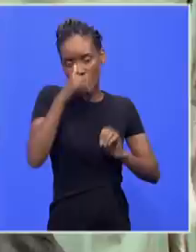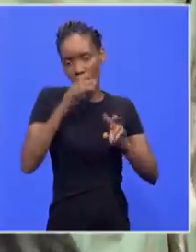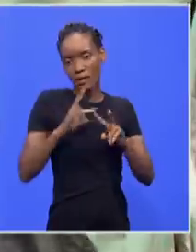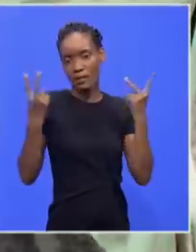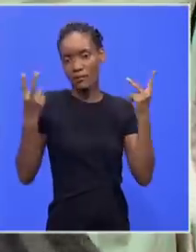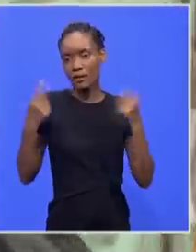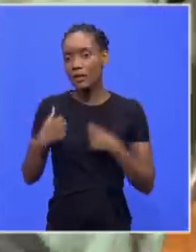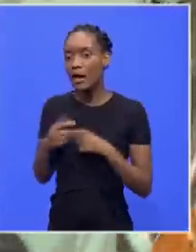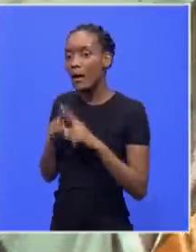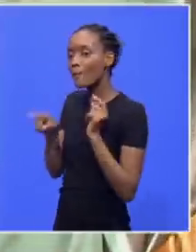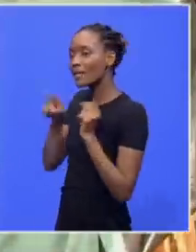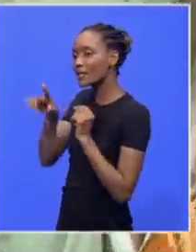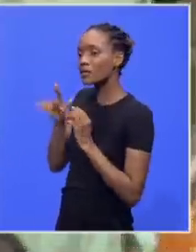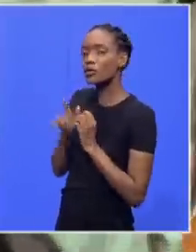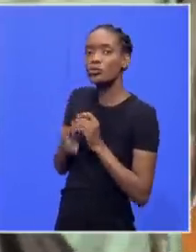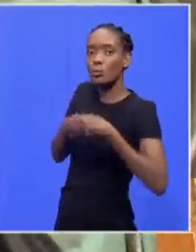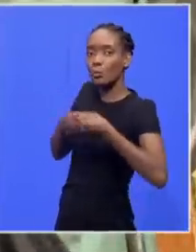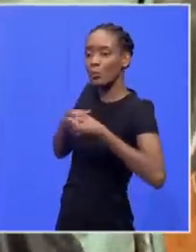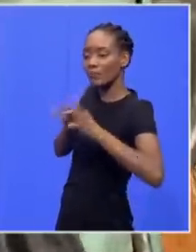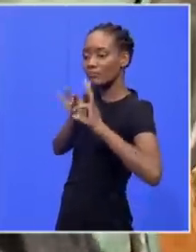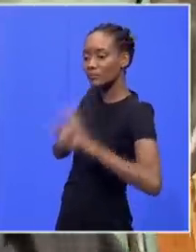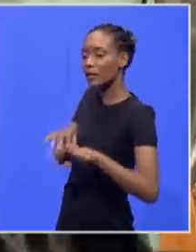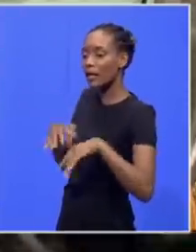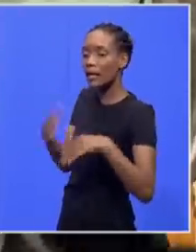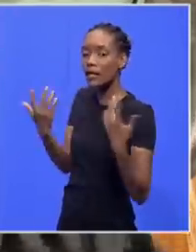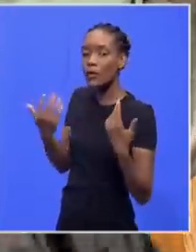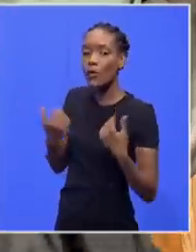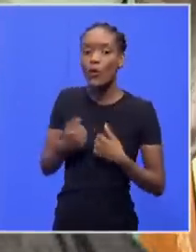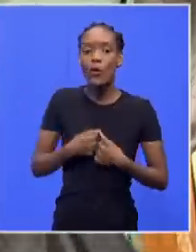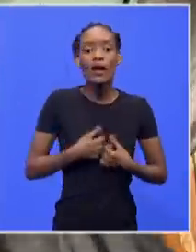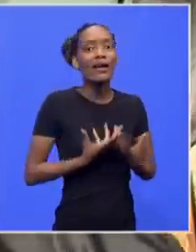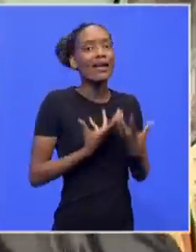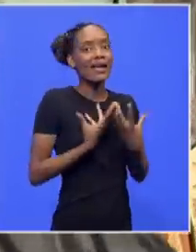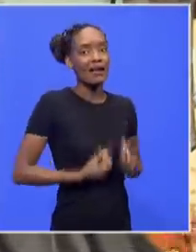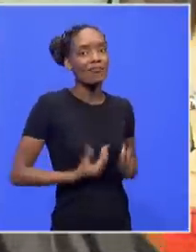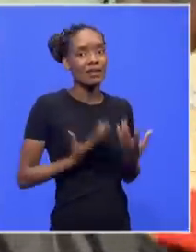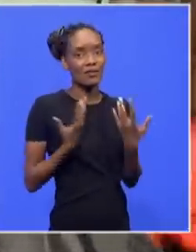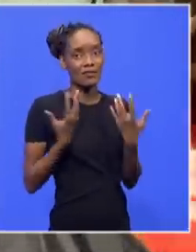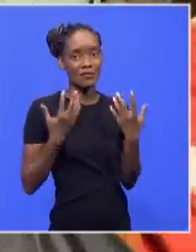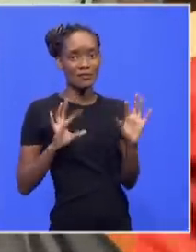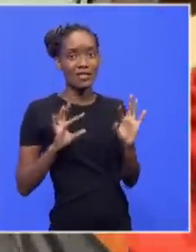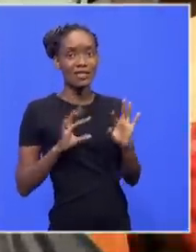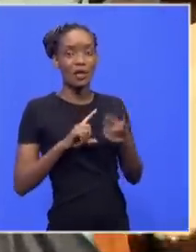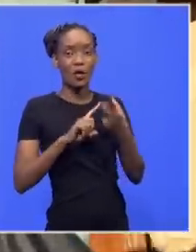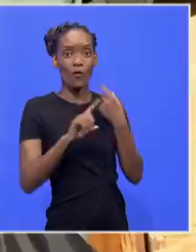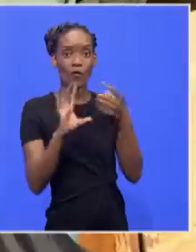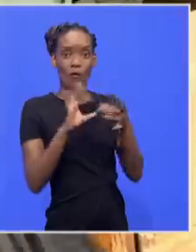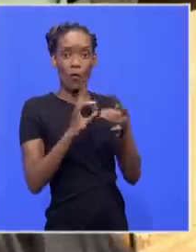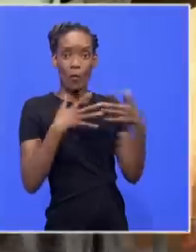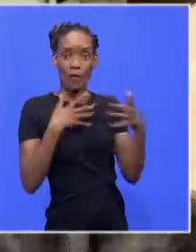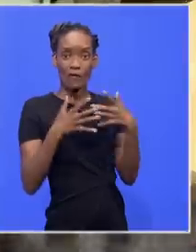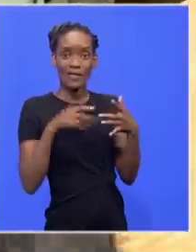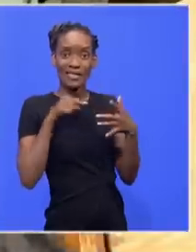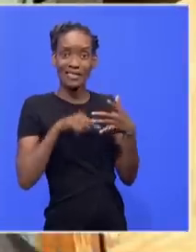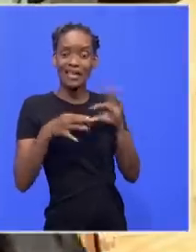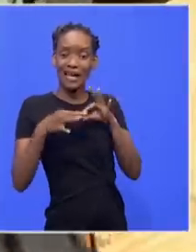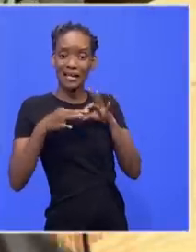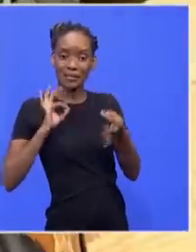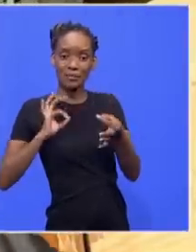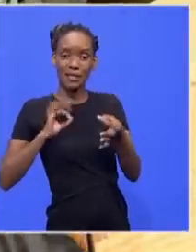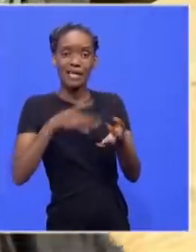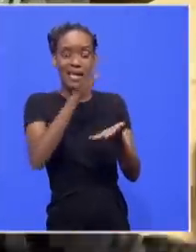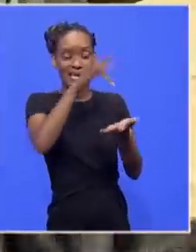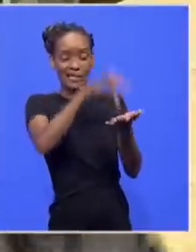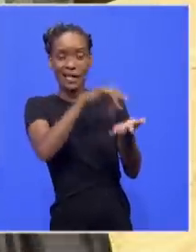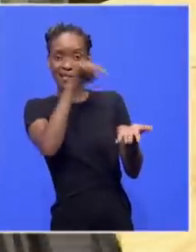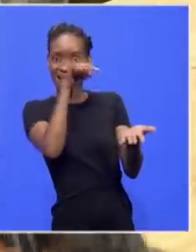be on the streets. The one I have it, I get to home affairs. Is expired when I was in Lindela. And I don't want. The what